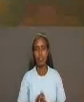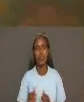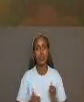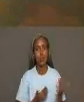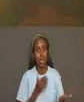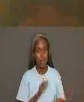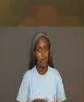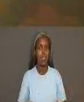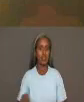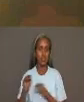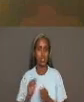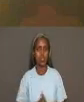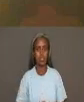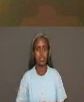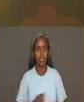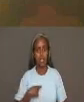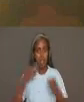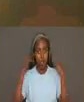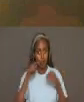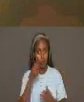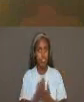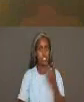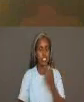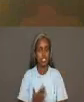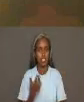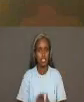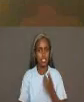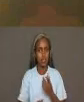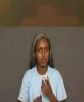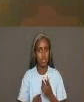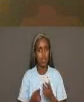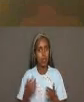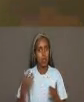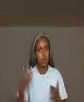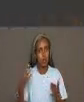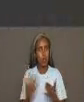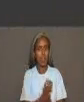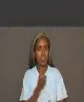Welcome back, students. I hope your discussions were productive.